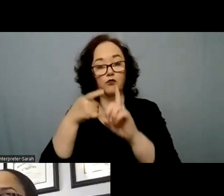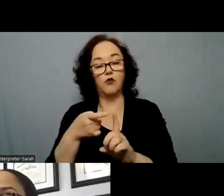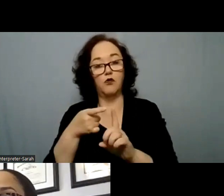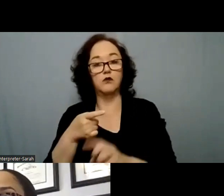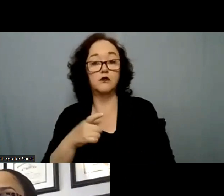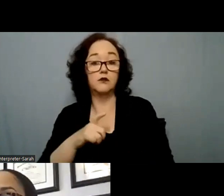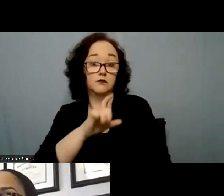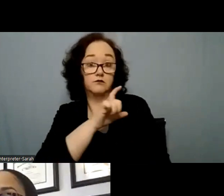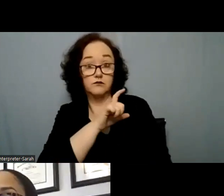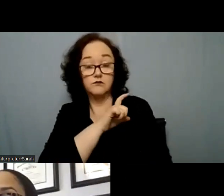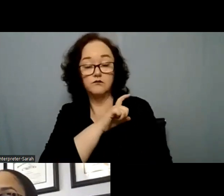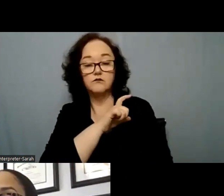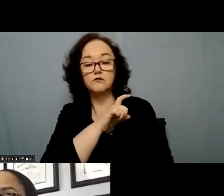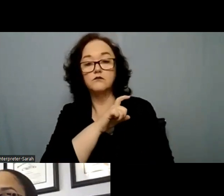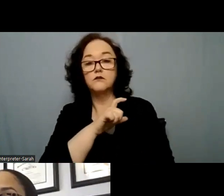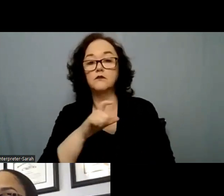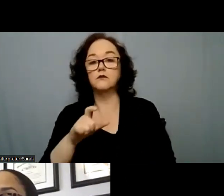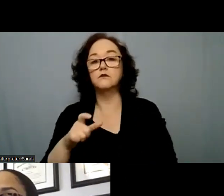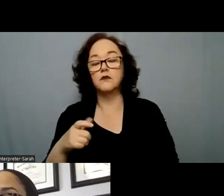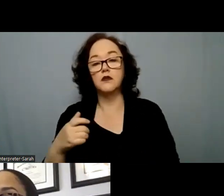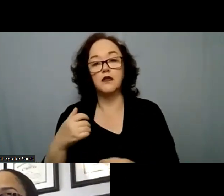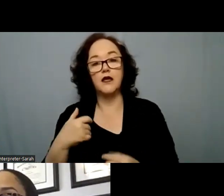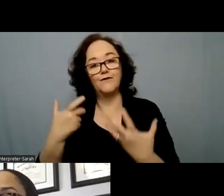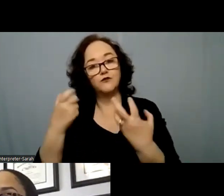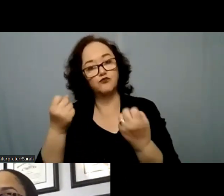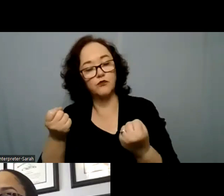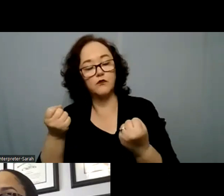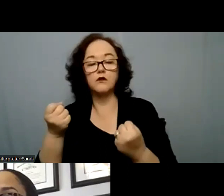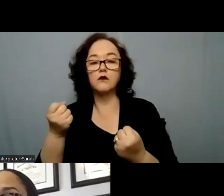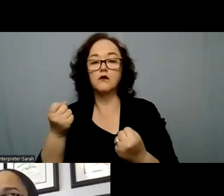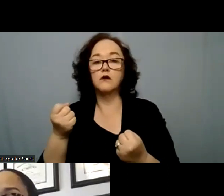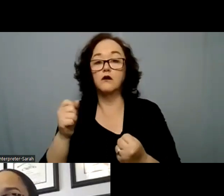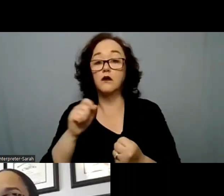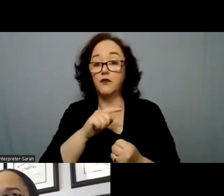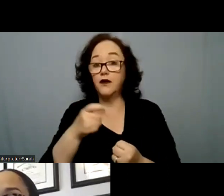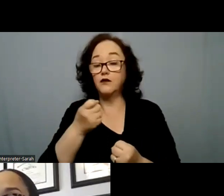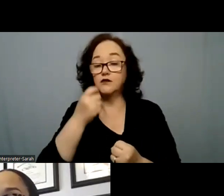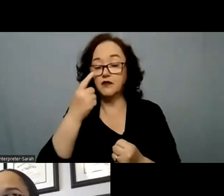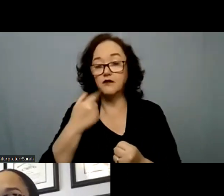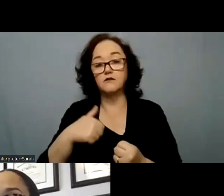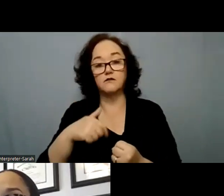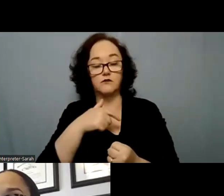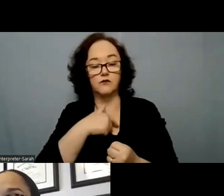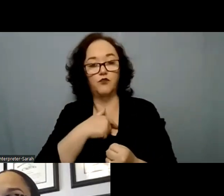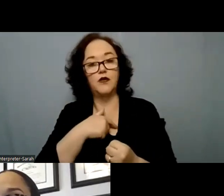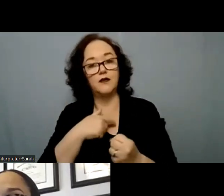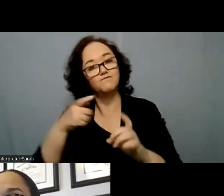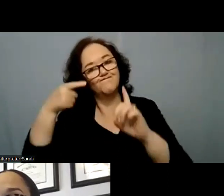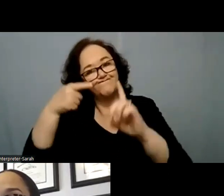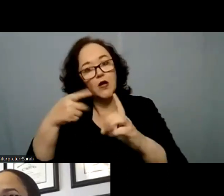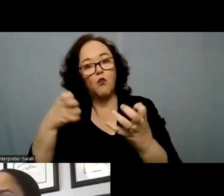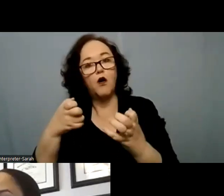agents have that strength and they know that we're wrapping around them to get back into the community. We